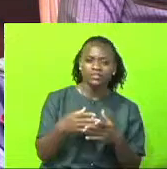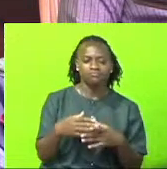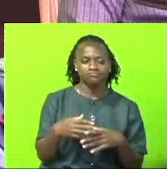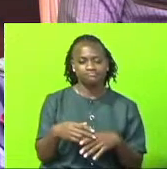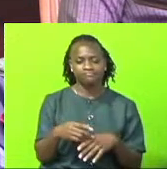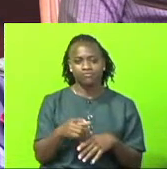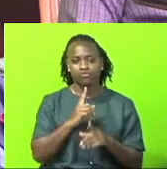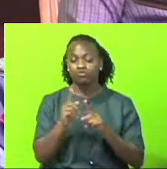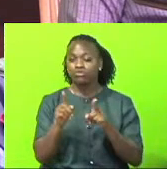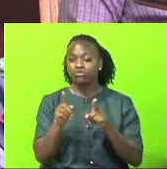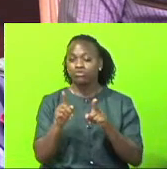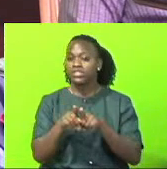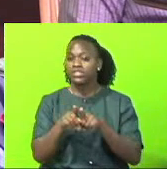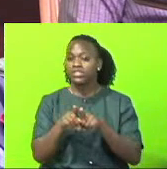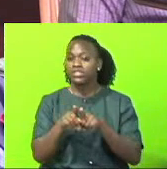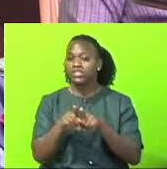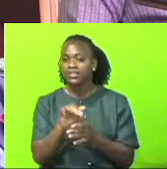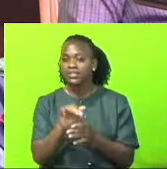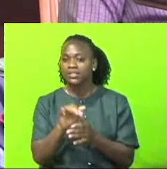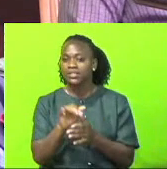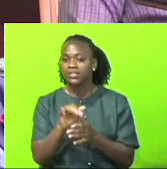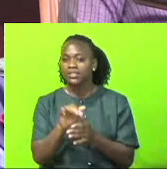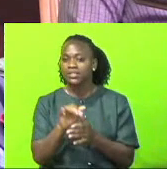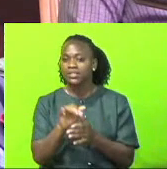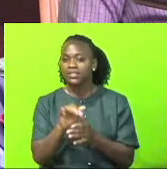that 93(6)